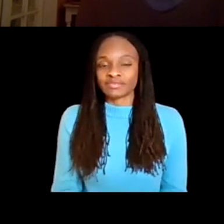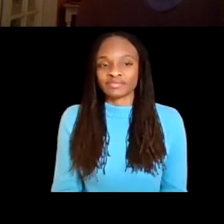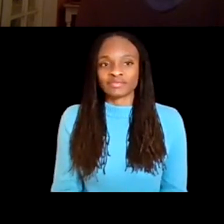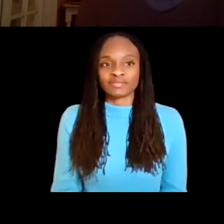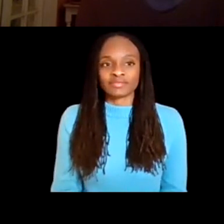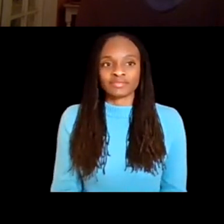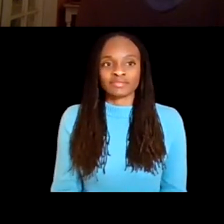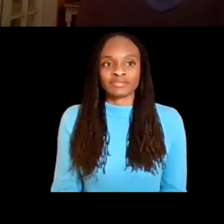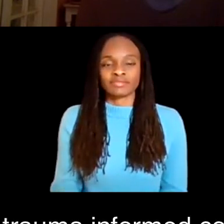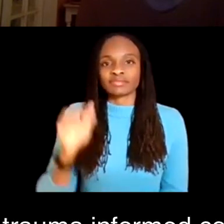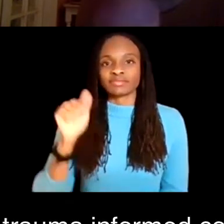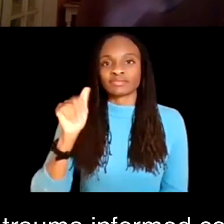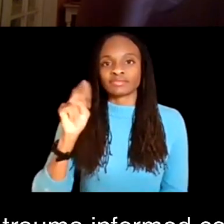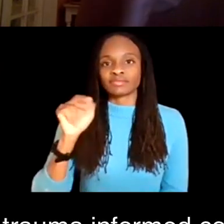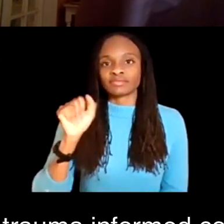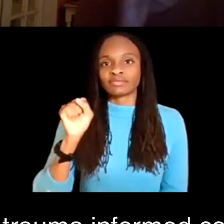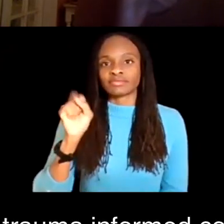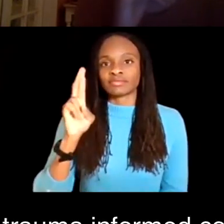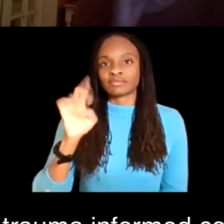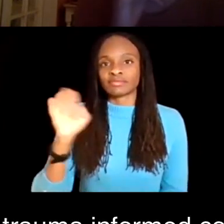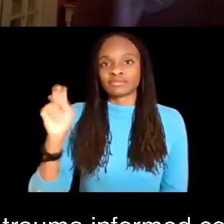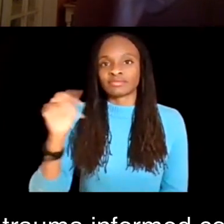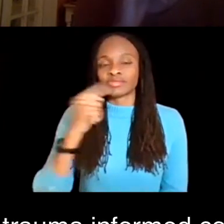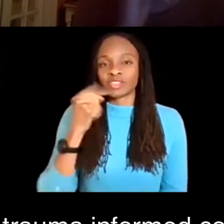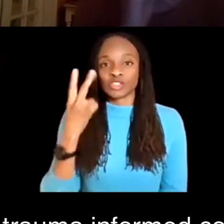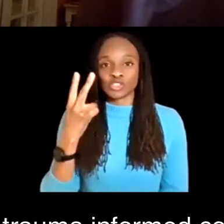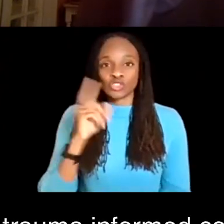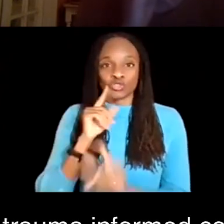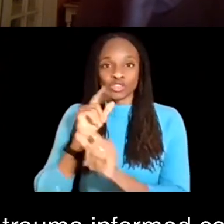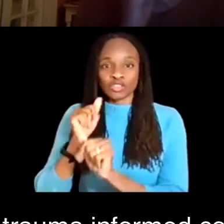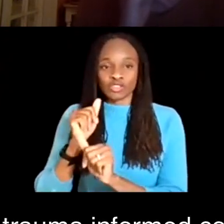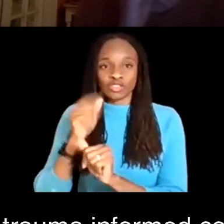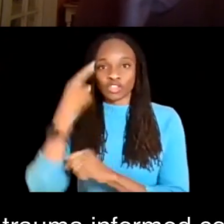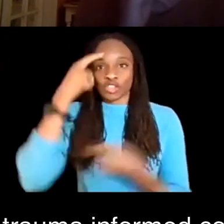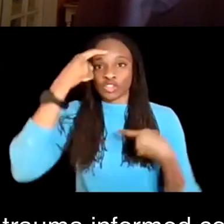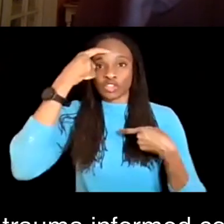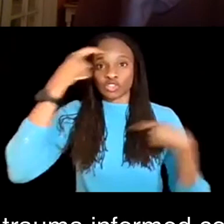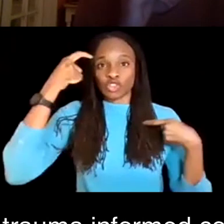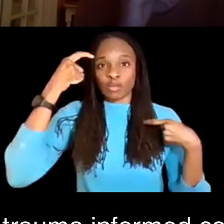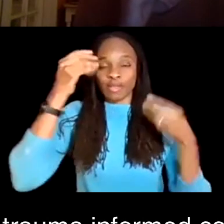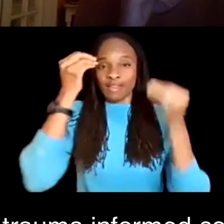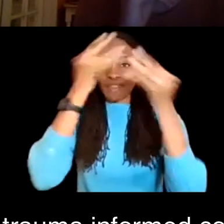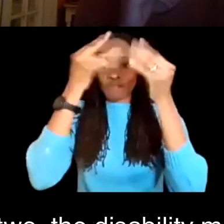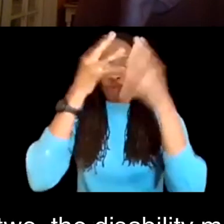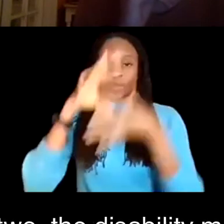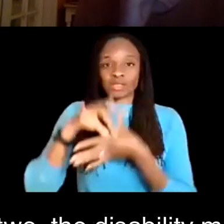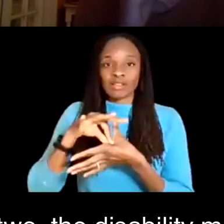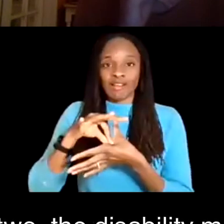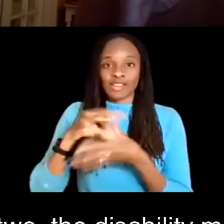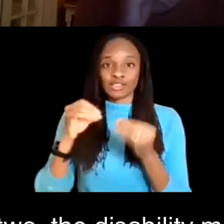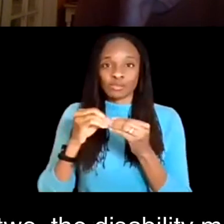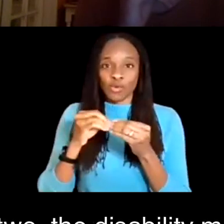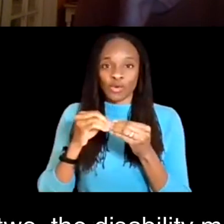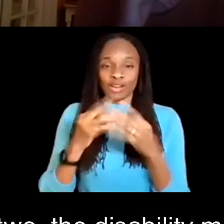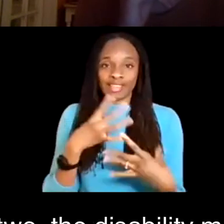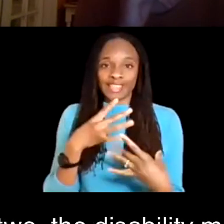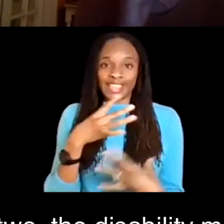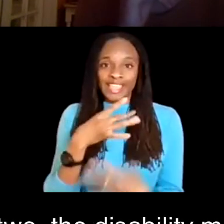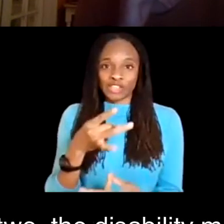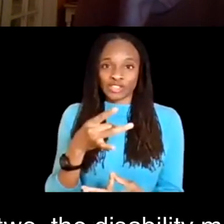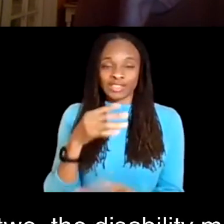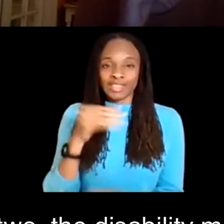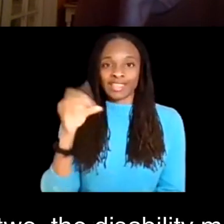Two answers. One, trauma-informed content is always more interesting. And two, the disability market